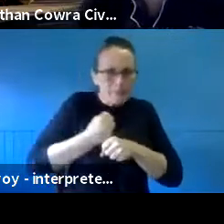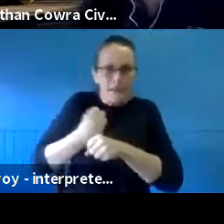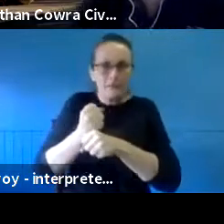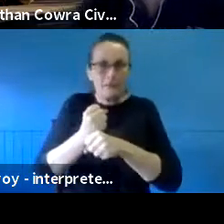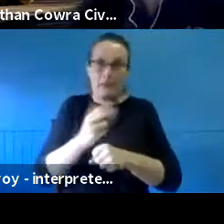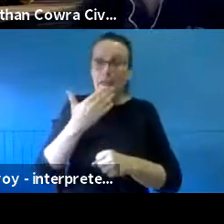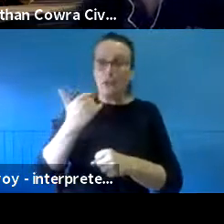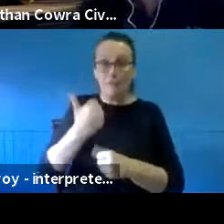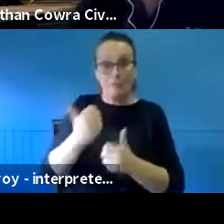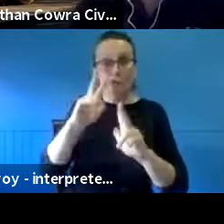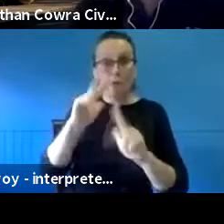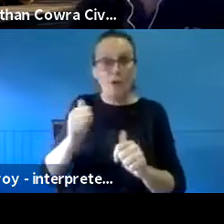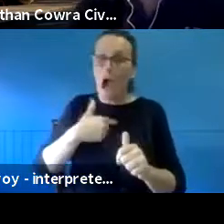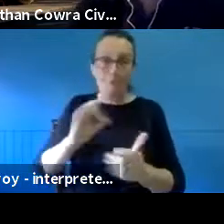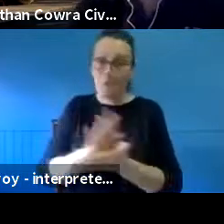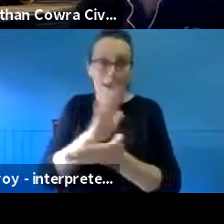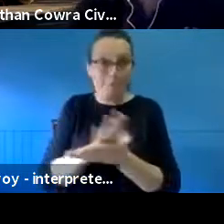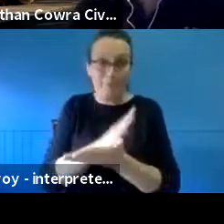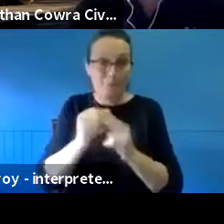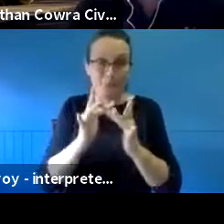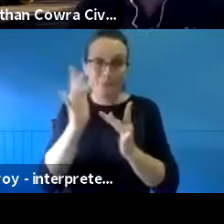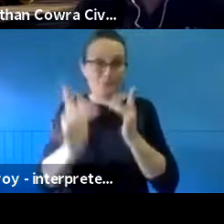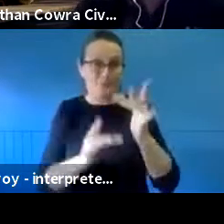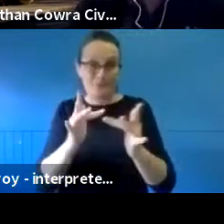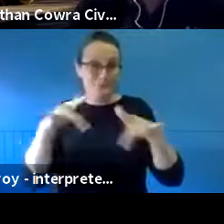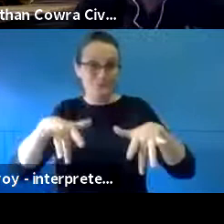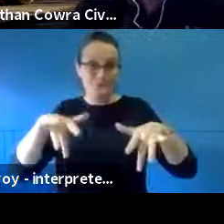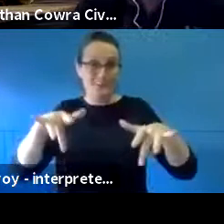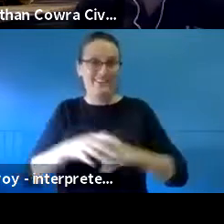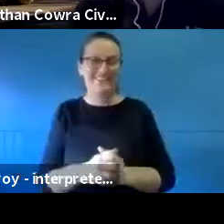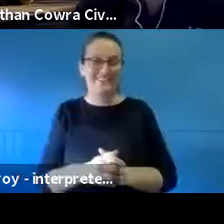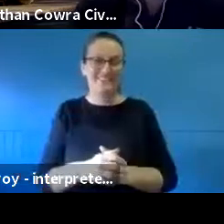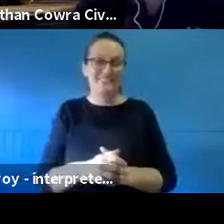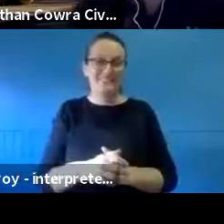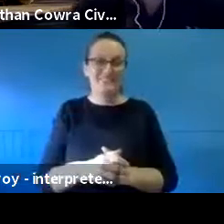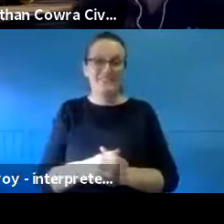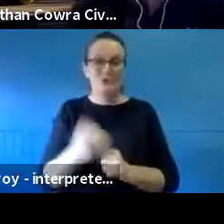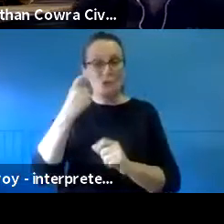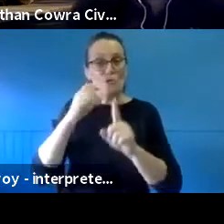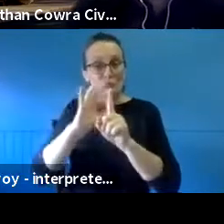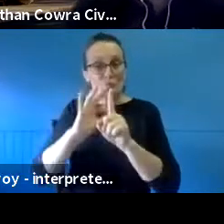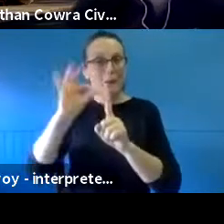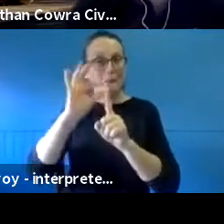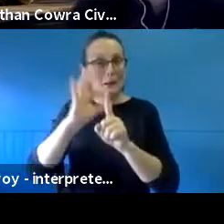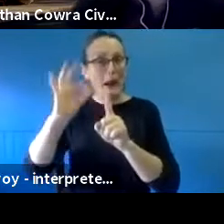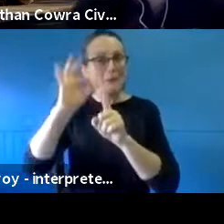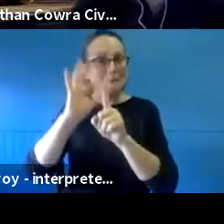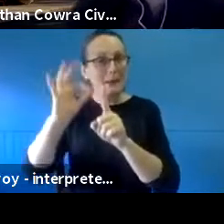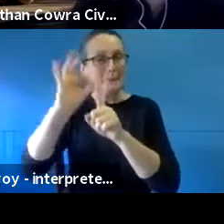looks great. I'm still not happy with it and am upgrading it as we go every